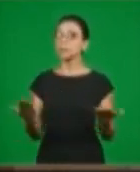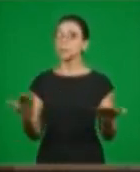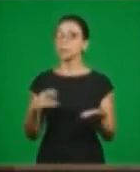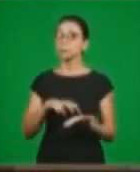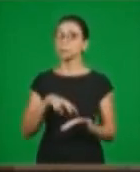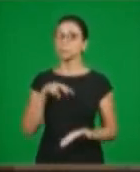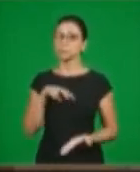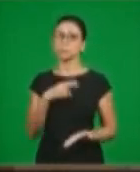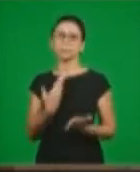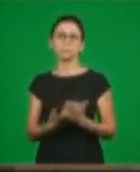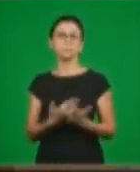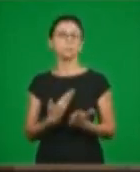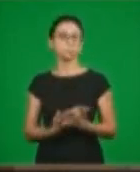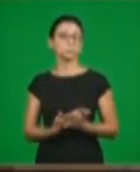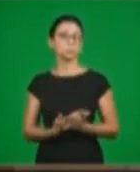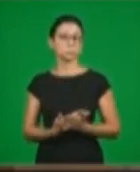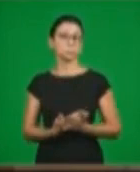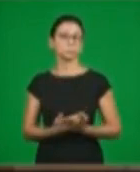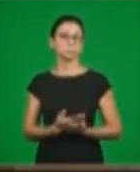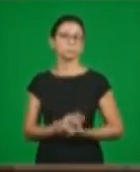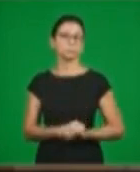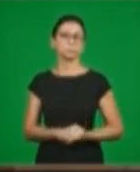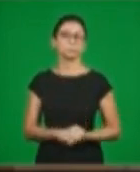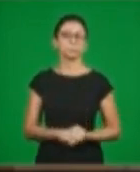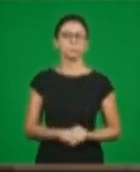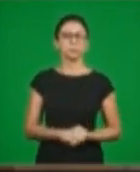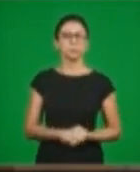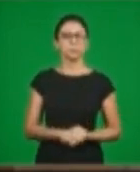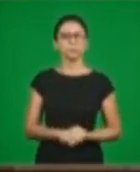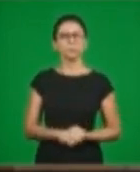the study of this morning.